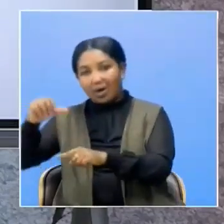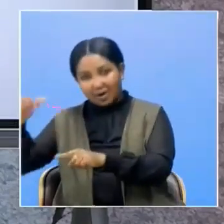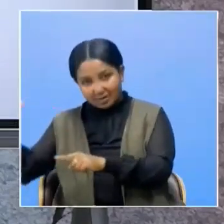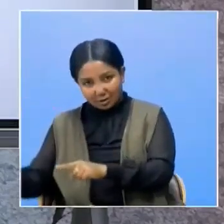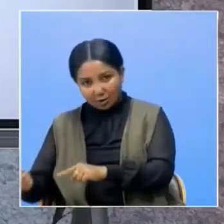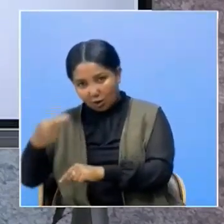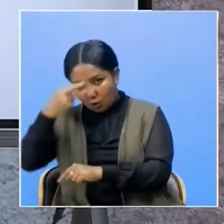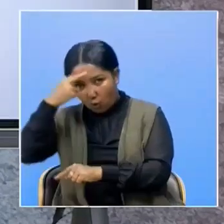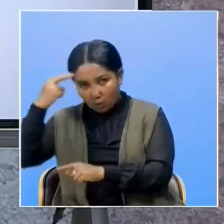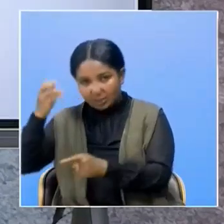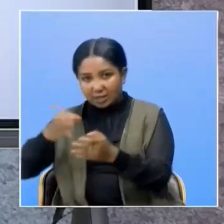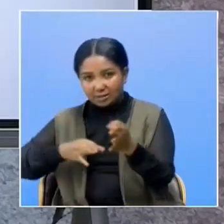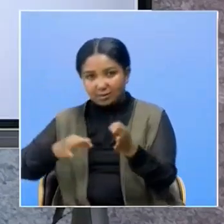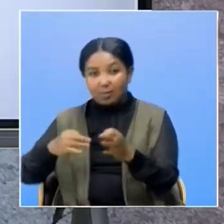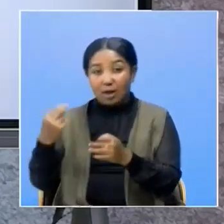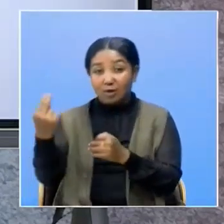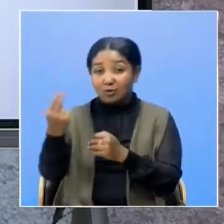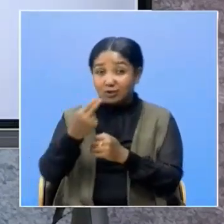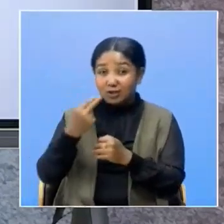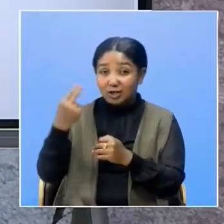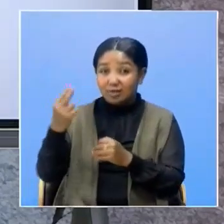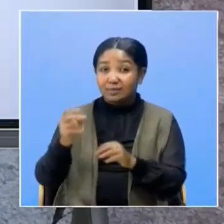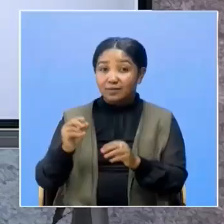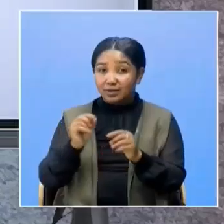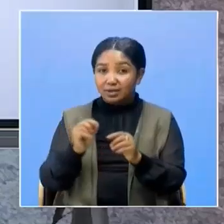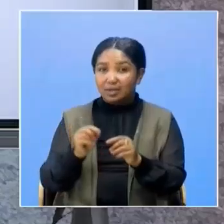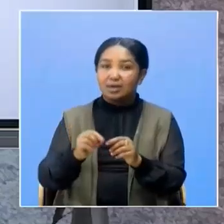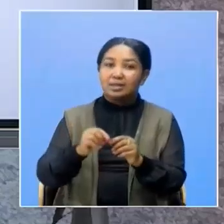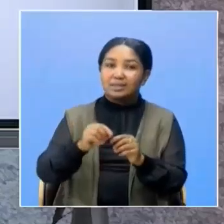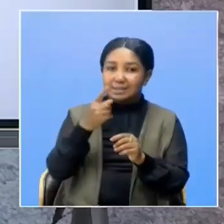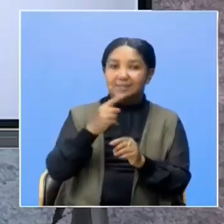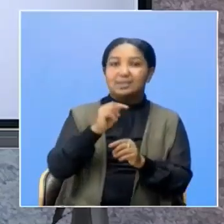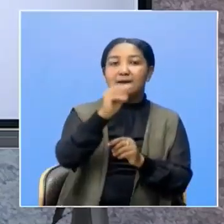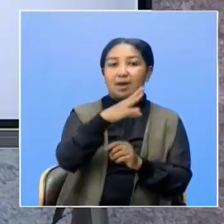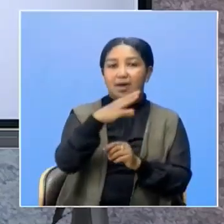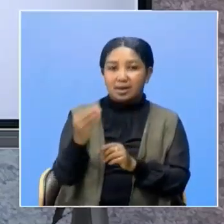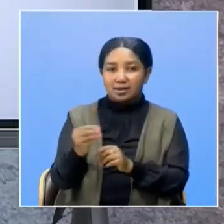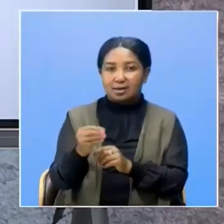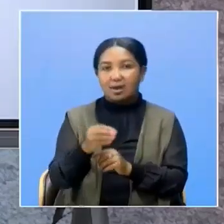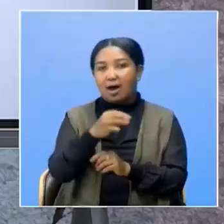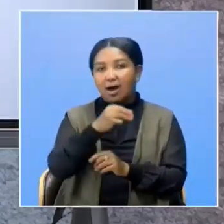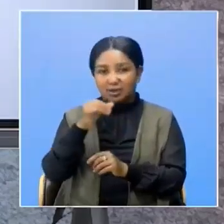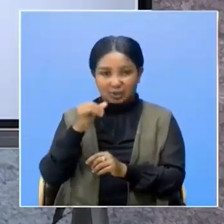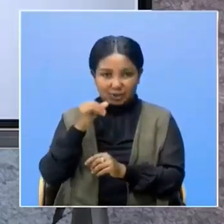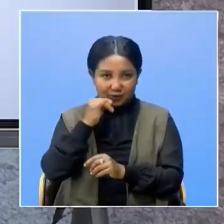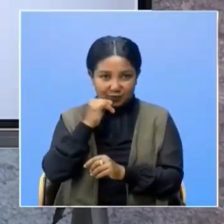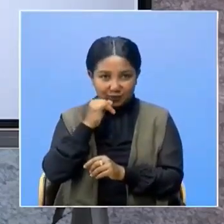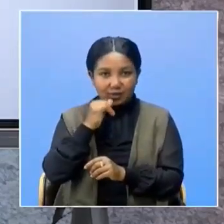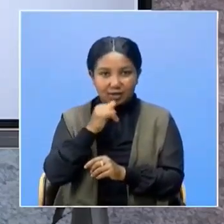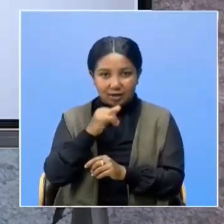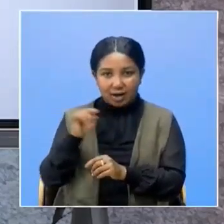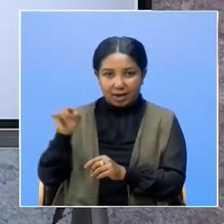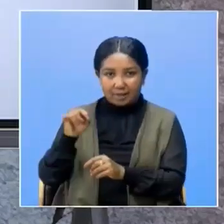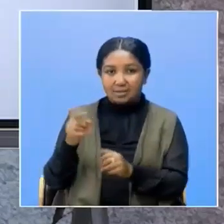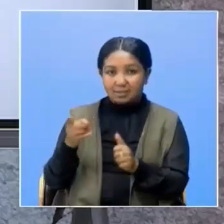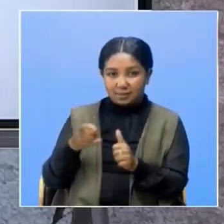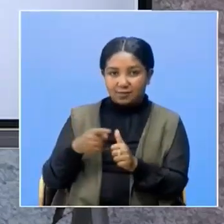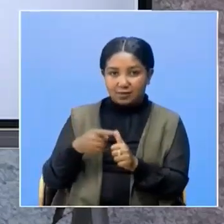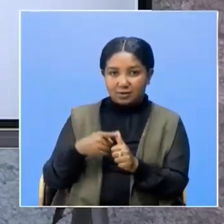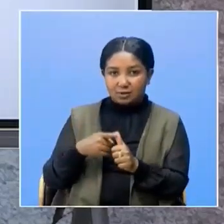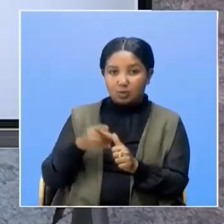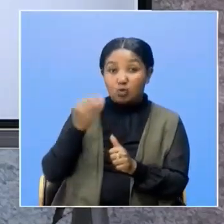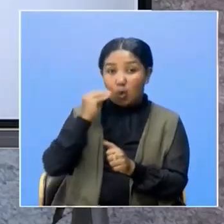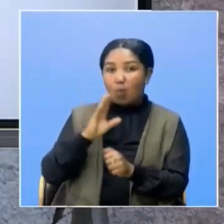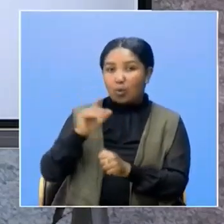cause, expressing by using the definite article the and an adjective, just like the first in your